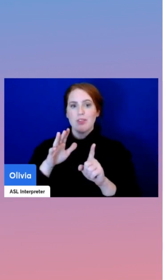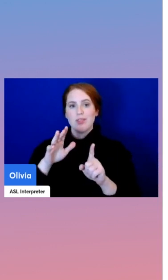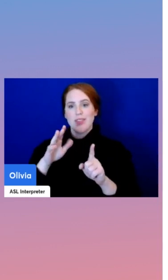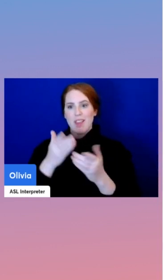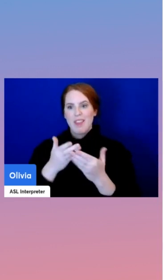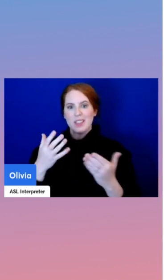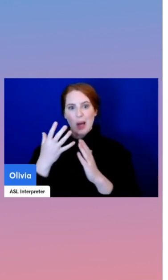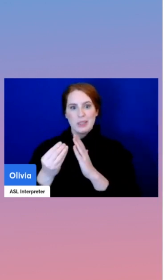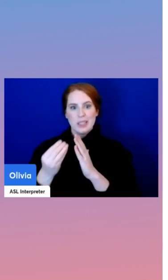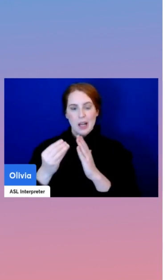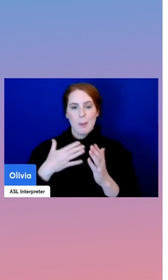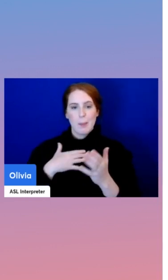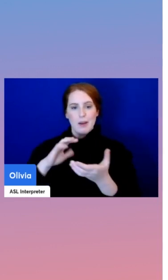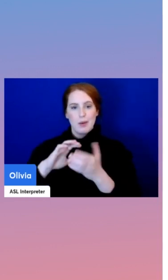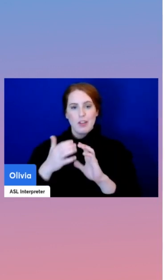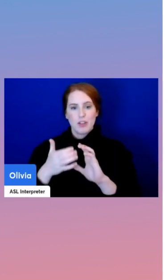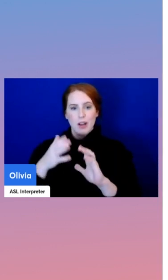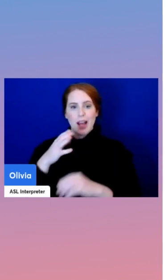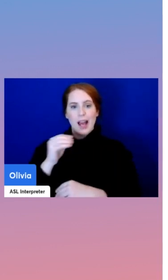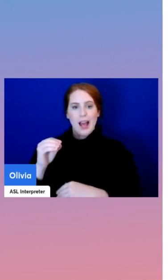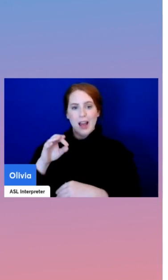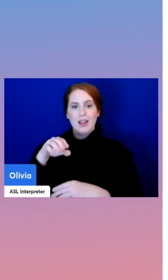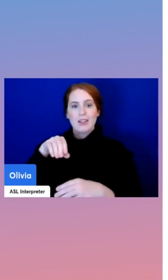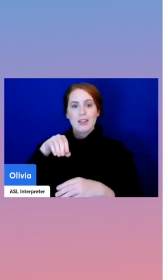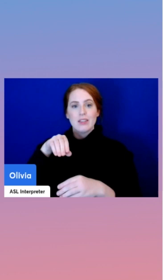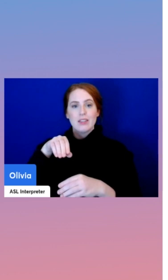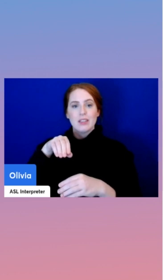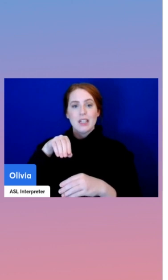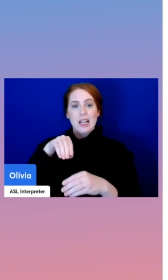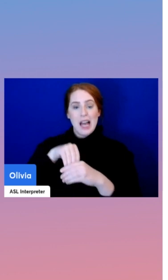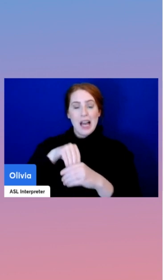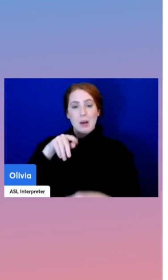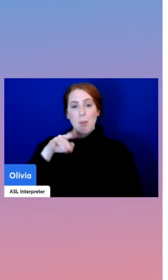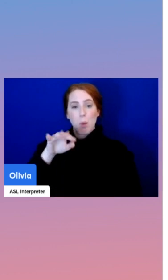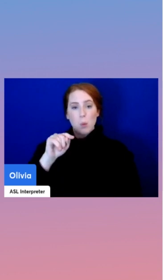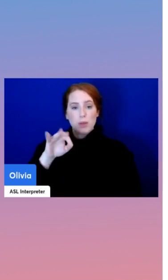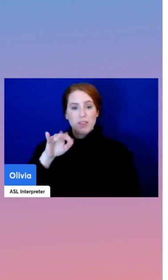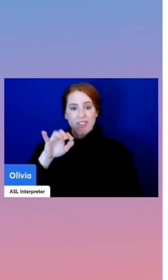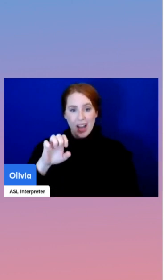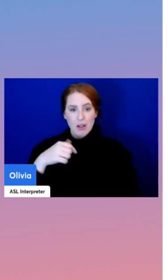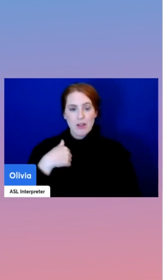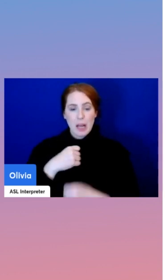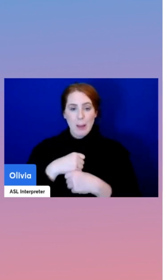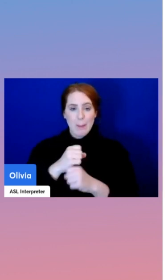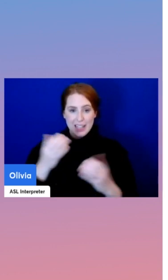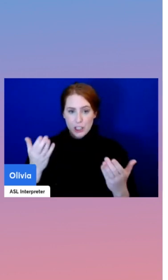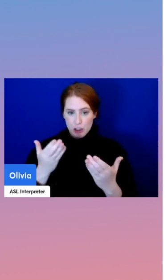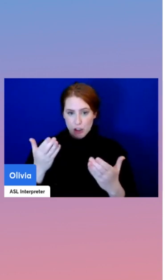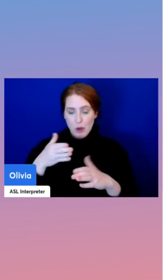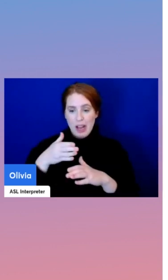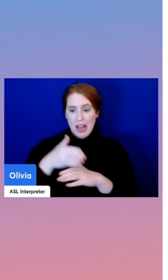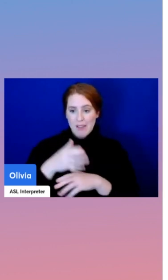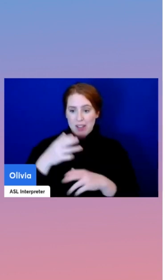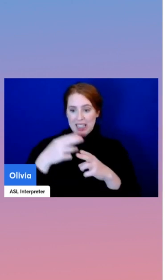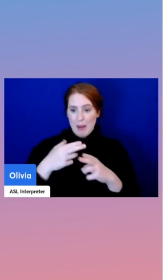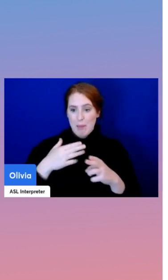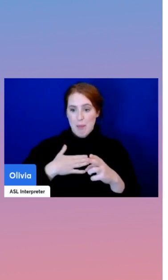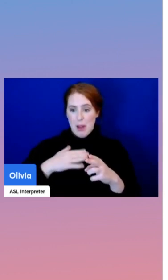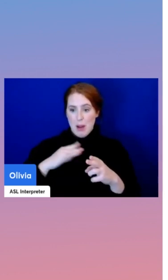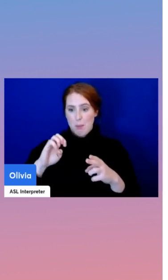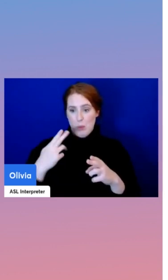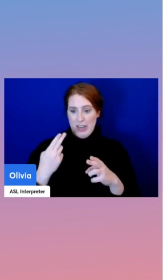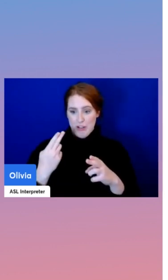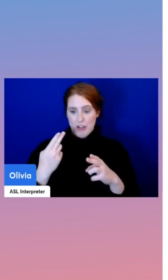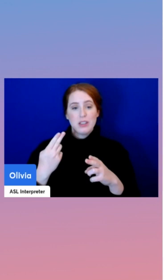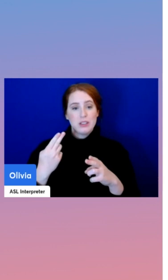also have my inputs file where here I created these pkrvars.htl after the names of my branches. So I have my development and